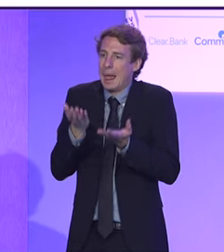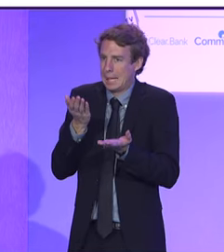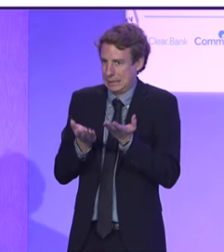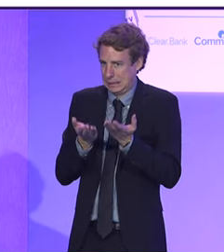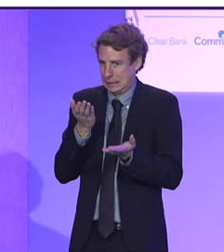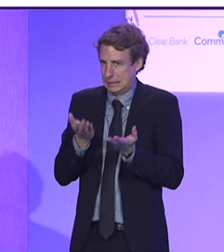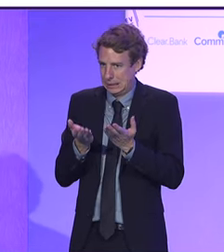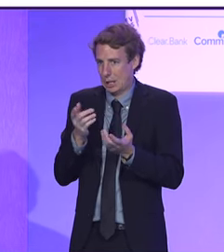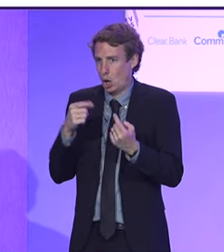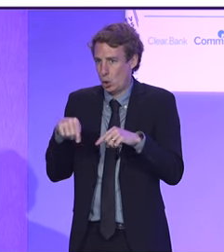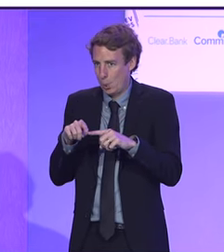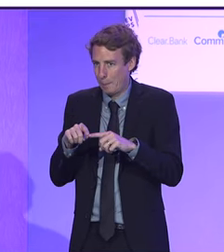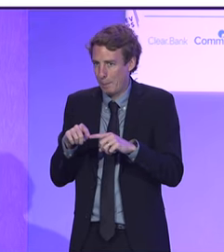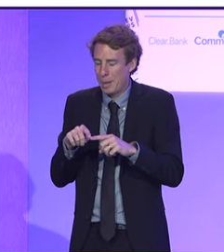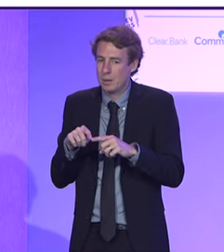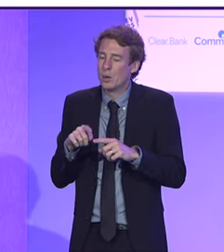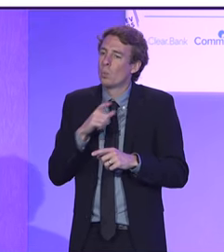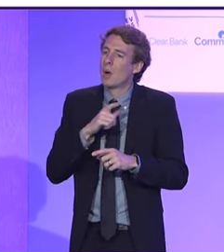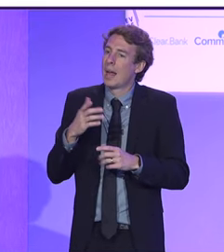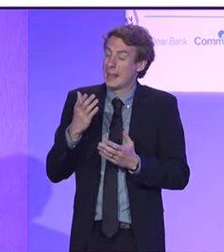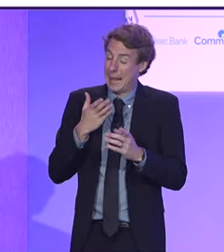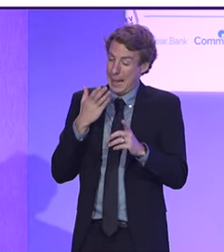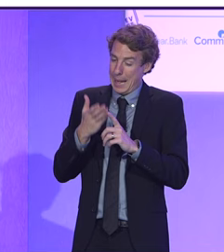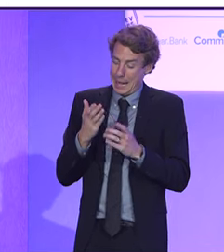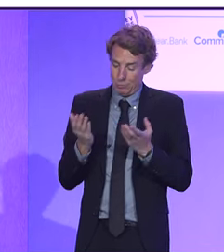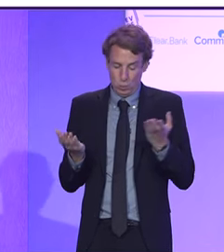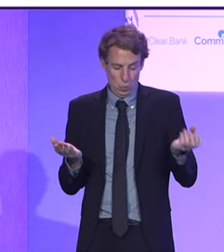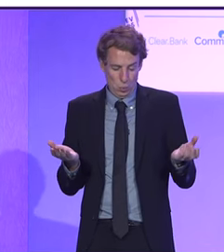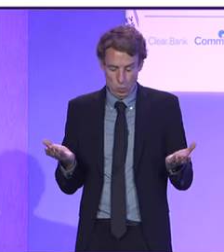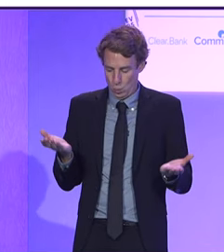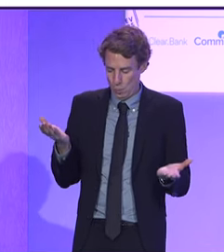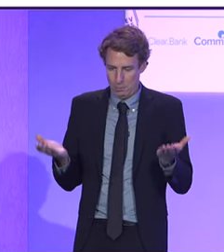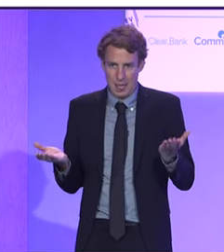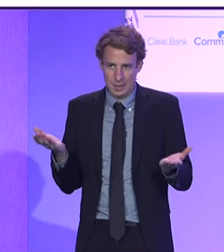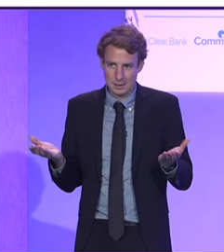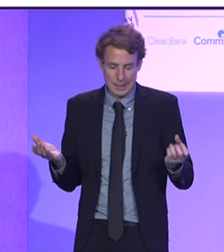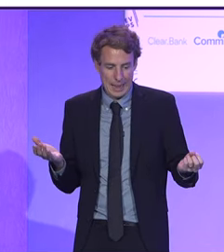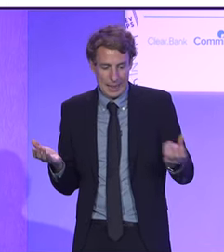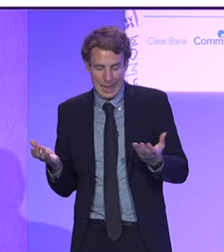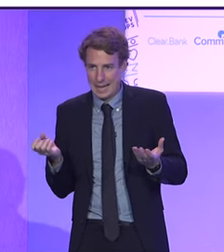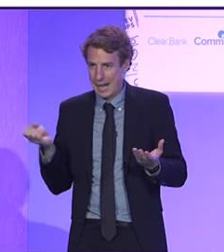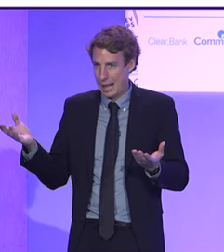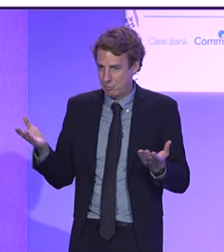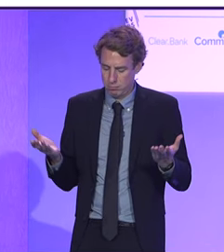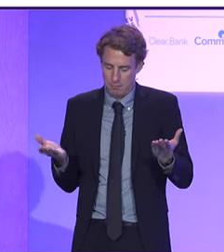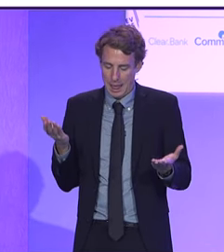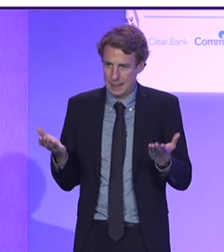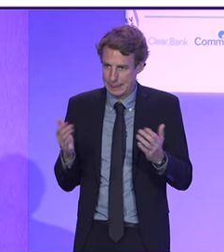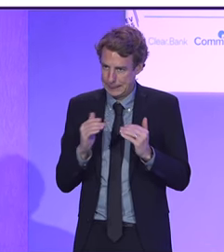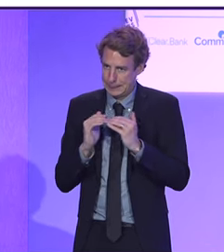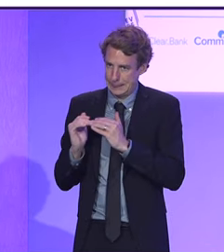a stock. So it tries to balance out the in and outflow so we will achieve this equilibrium that we want.